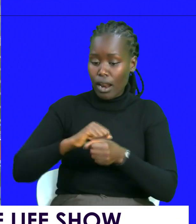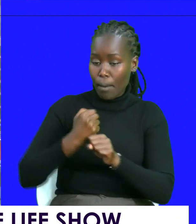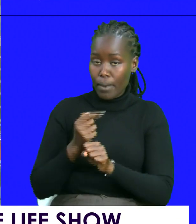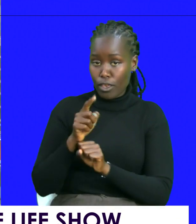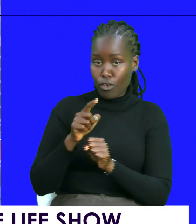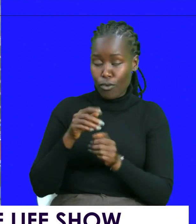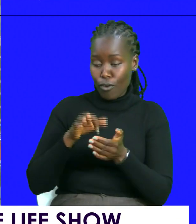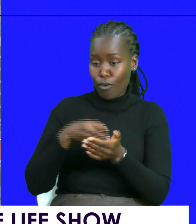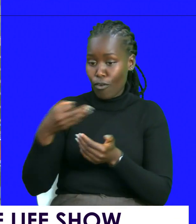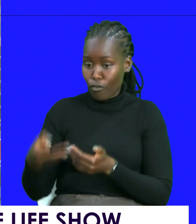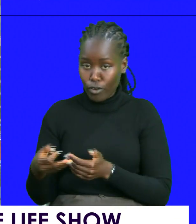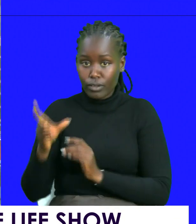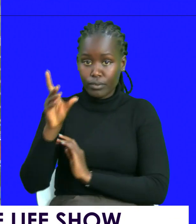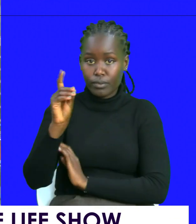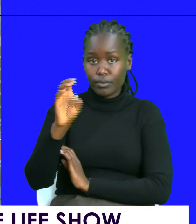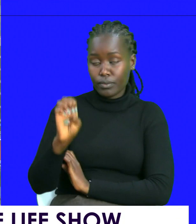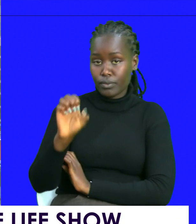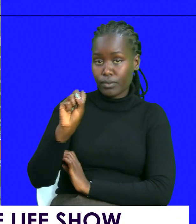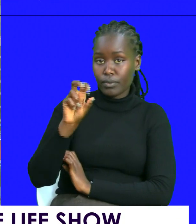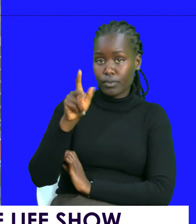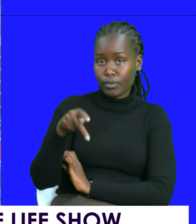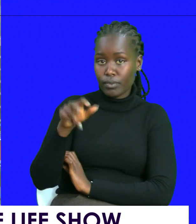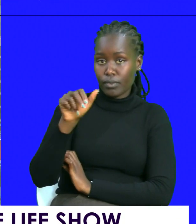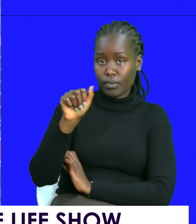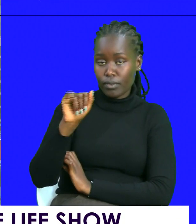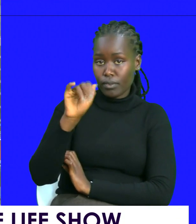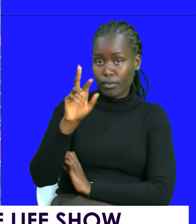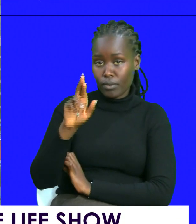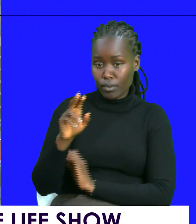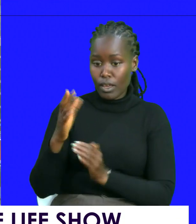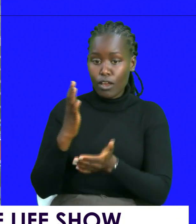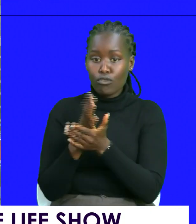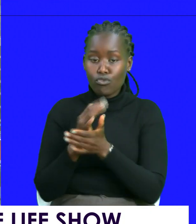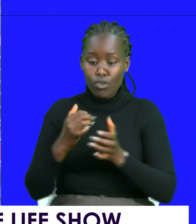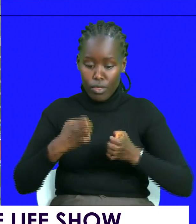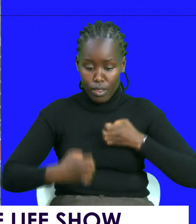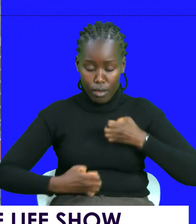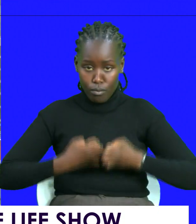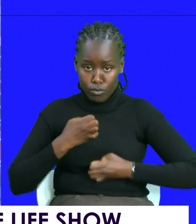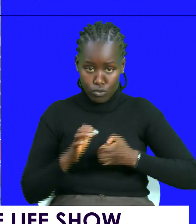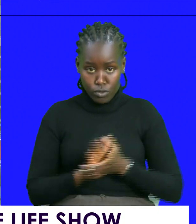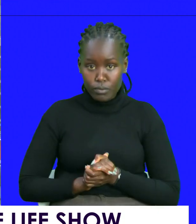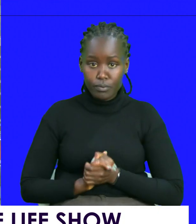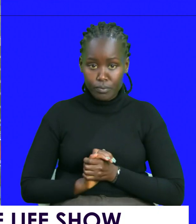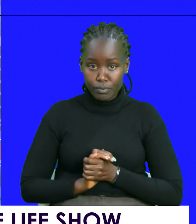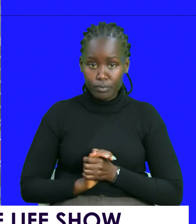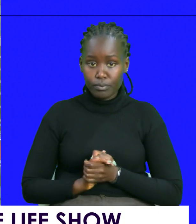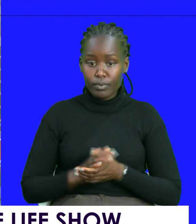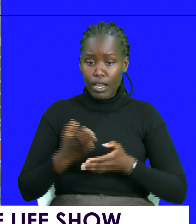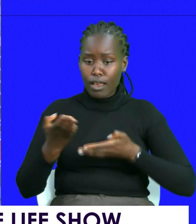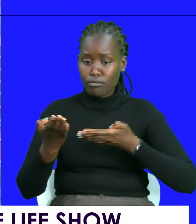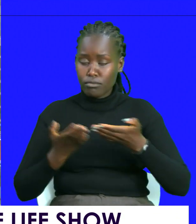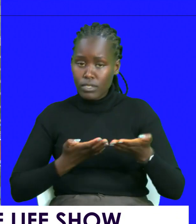Despair is a real emotion. Trust you me, it comes back. Self-loathing, it stems back. Don't sell